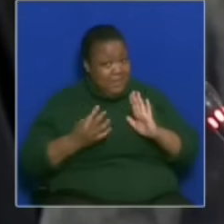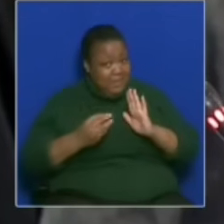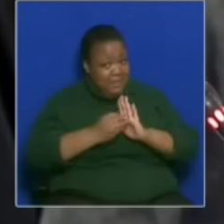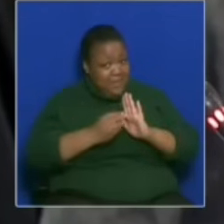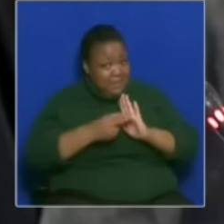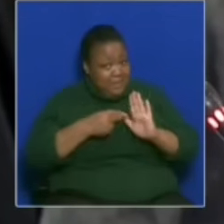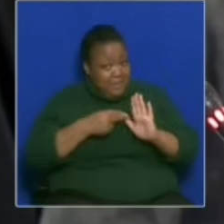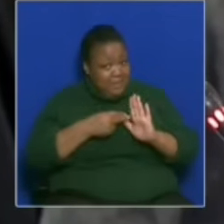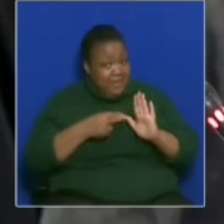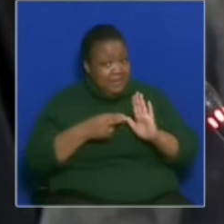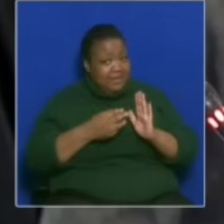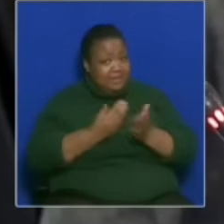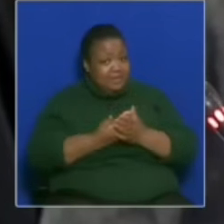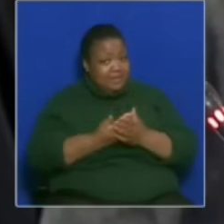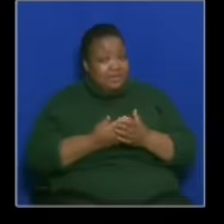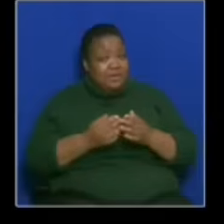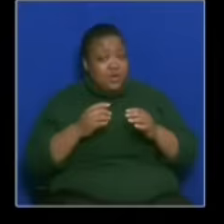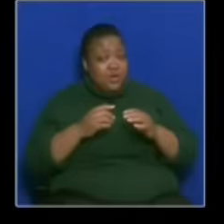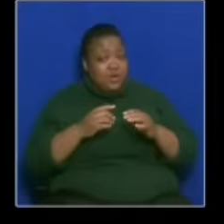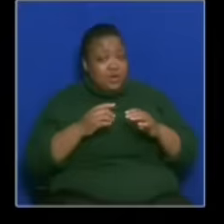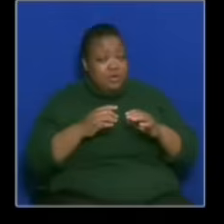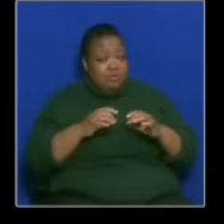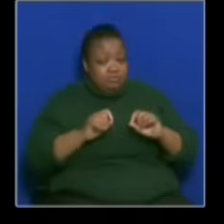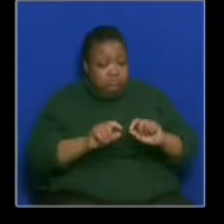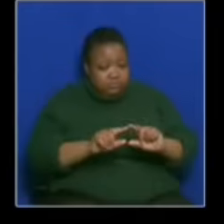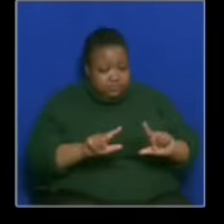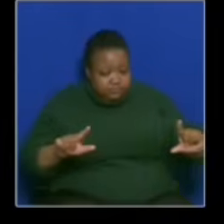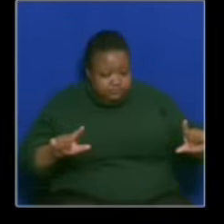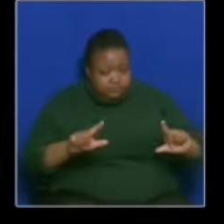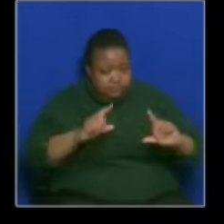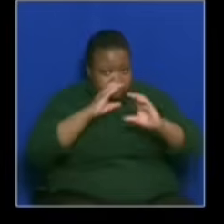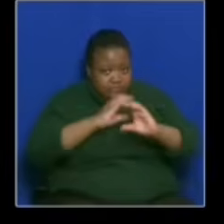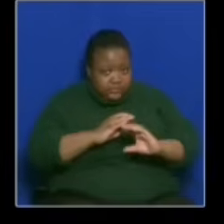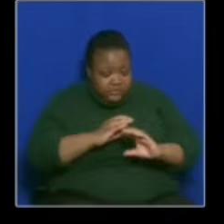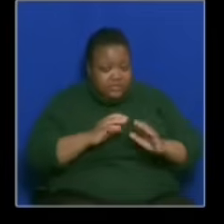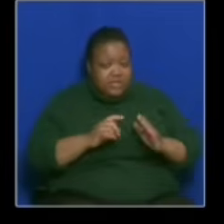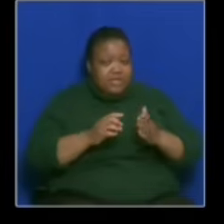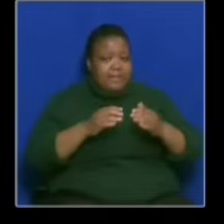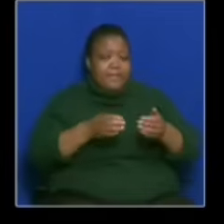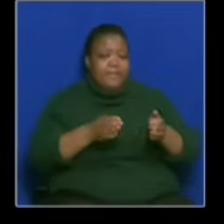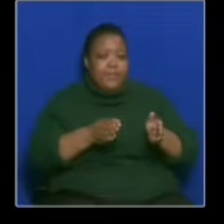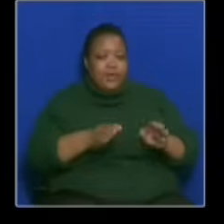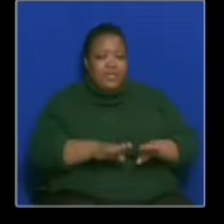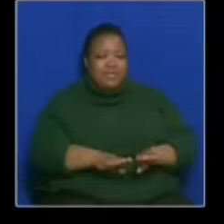on the ground, I think we might see some branding.